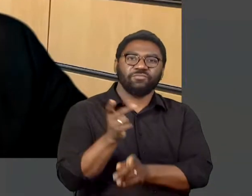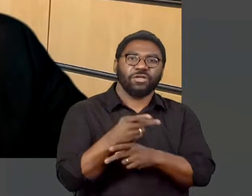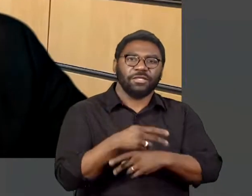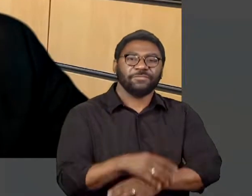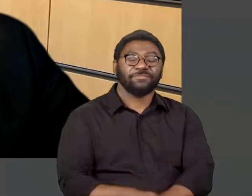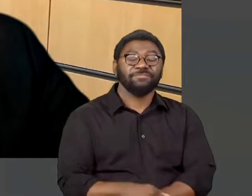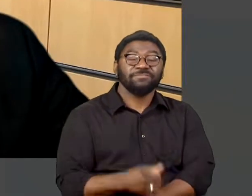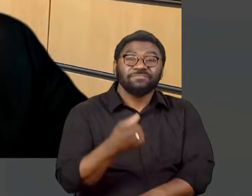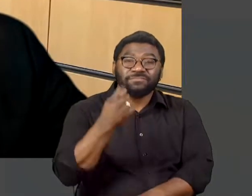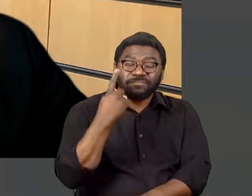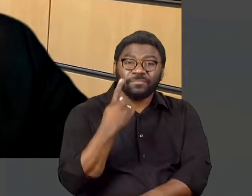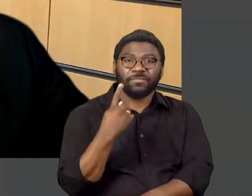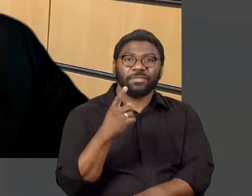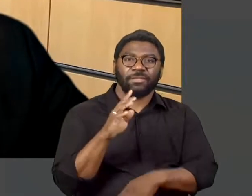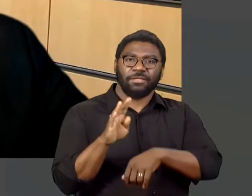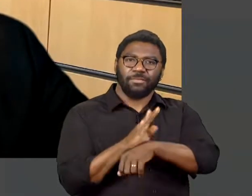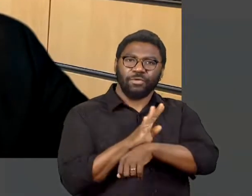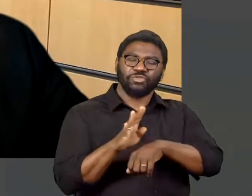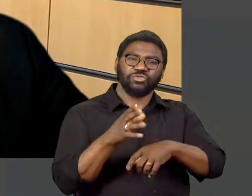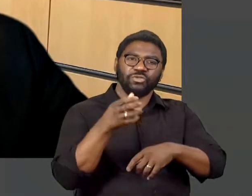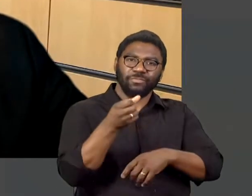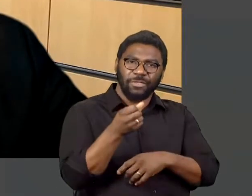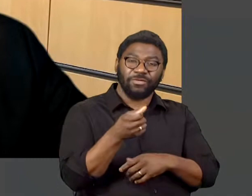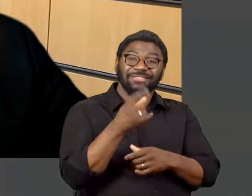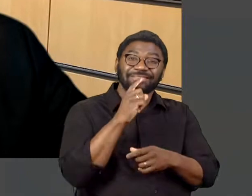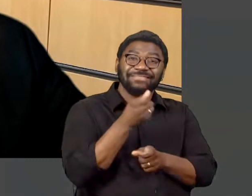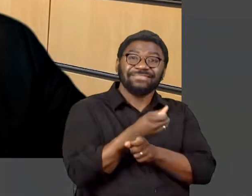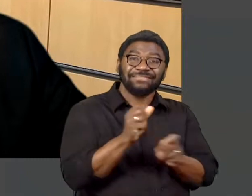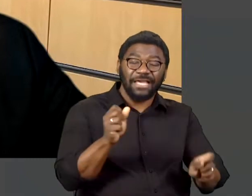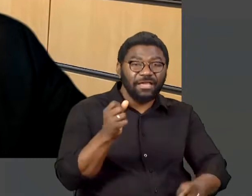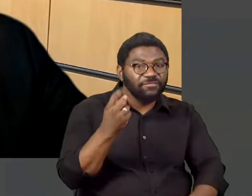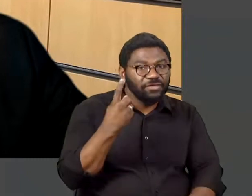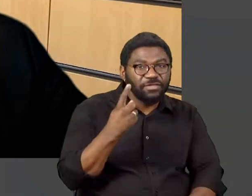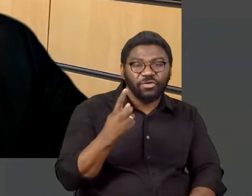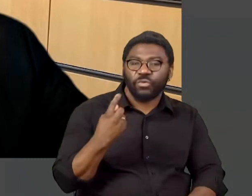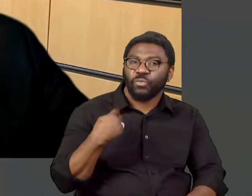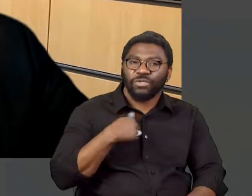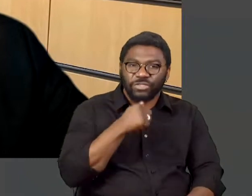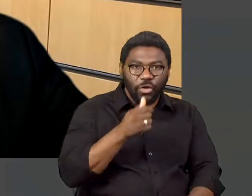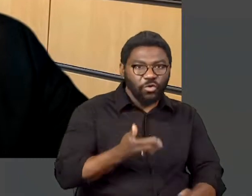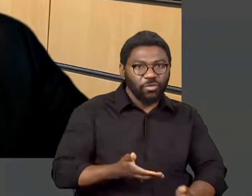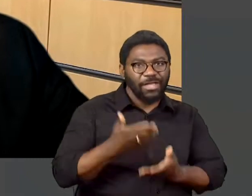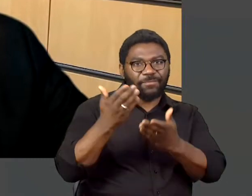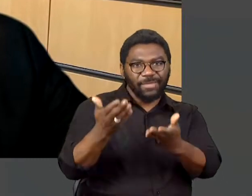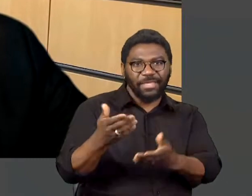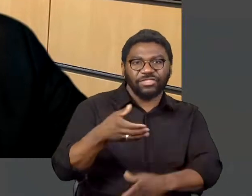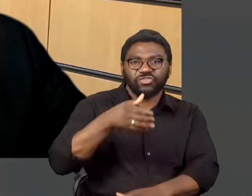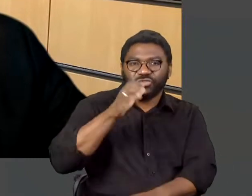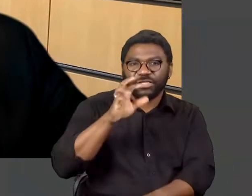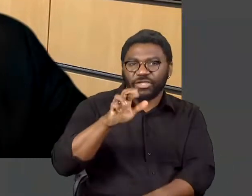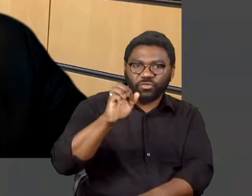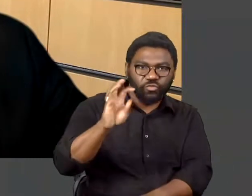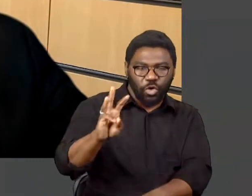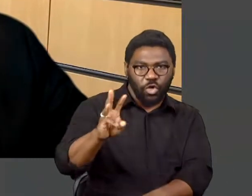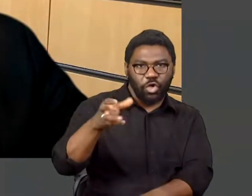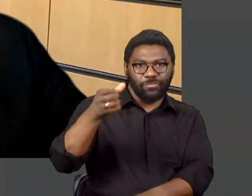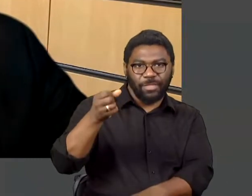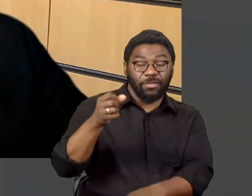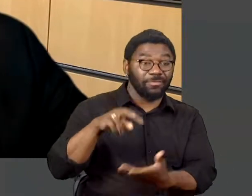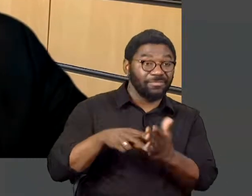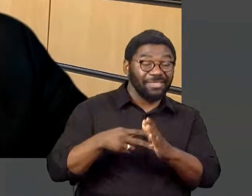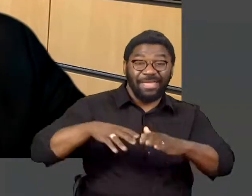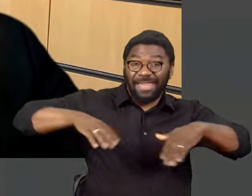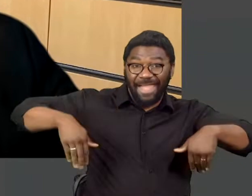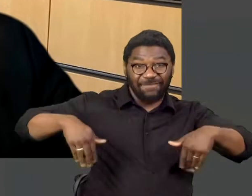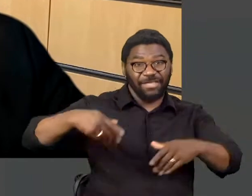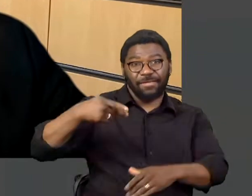is safe, we continue to strongly advise against drinking raw milk or milk that has not been pasteurized. We also recommend that